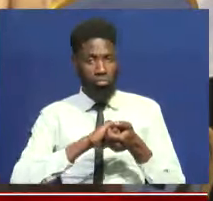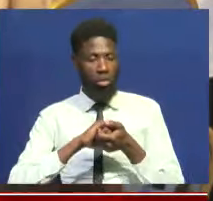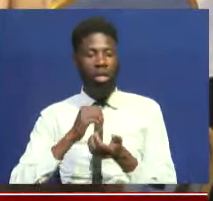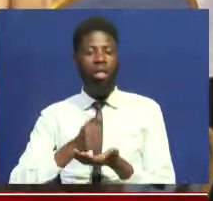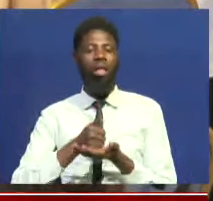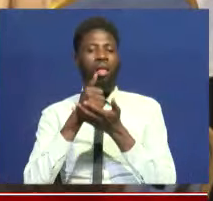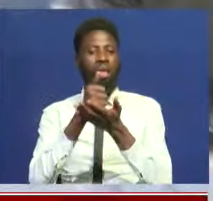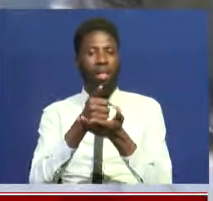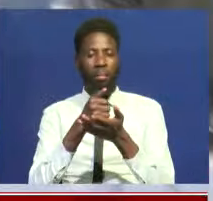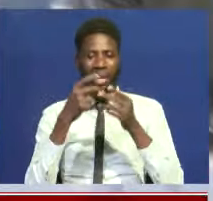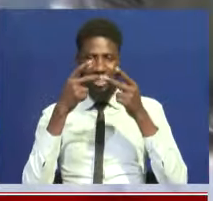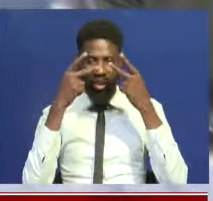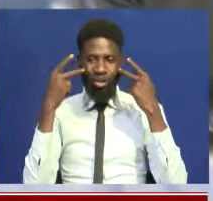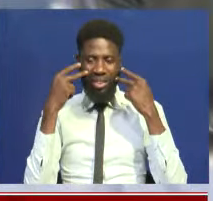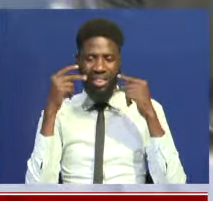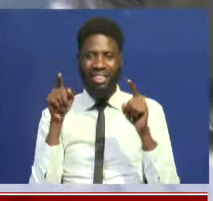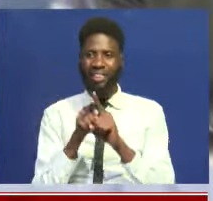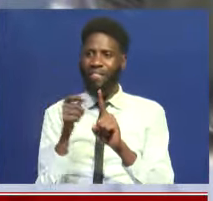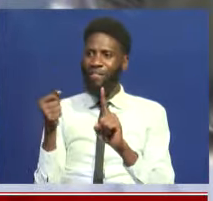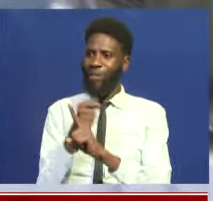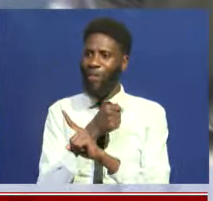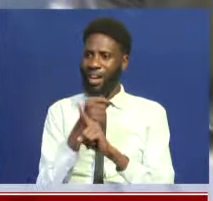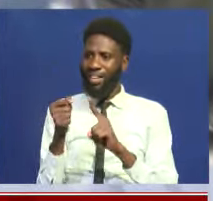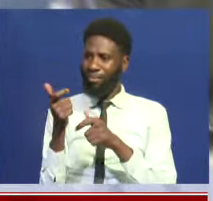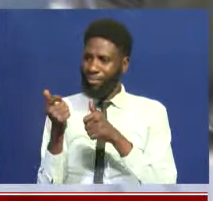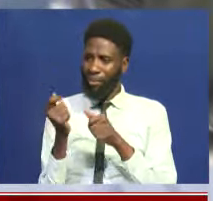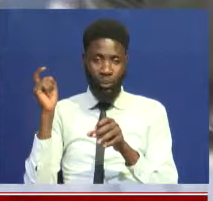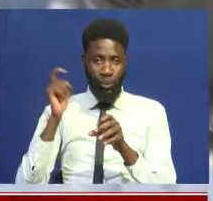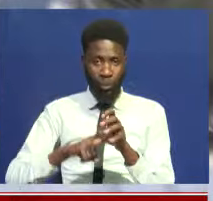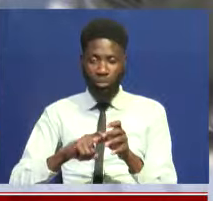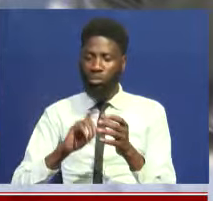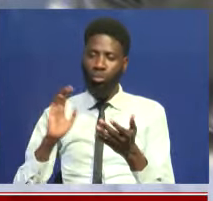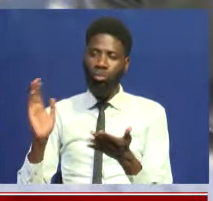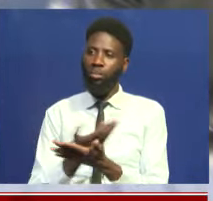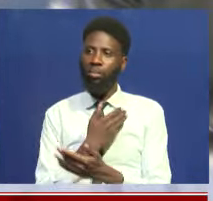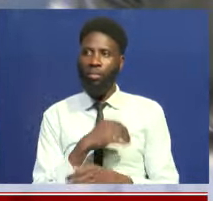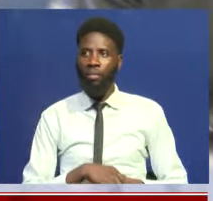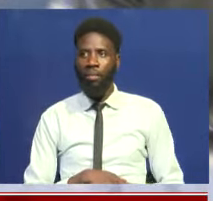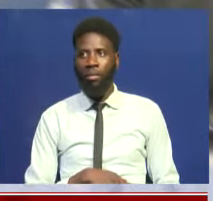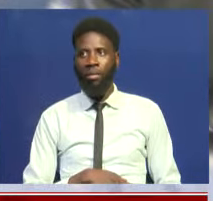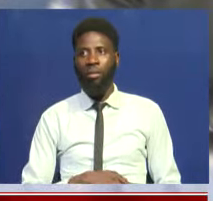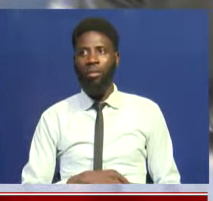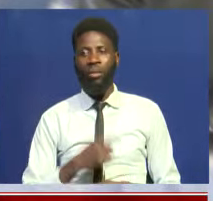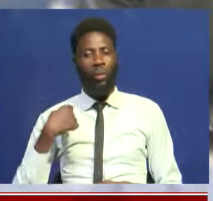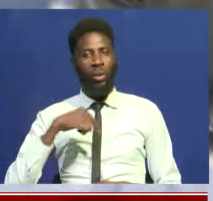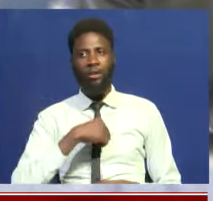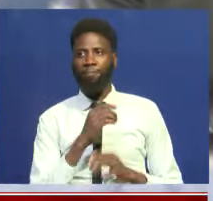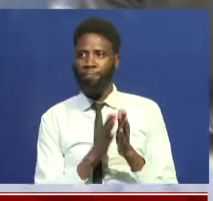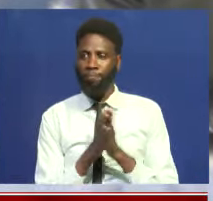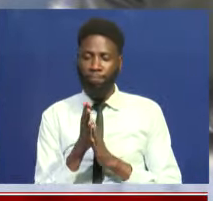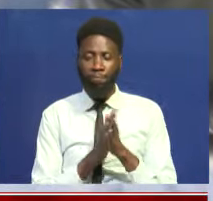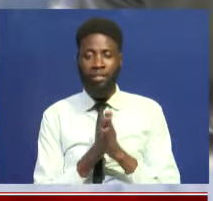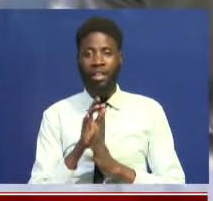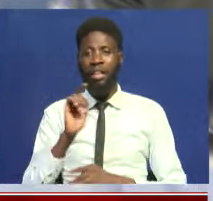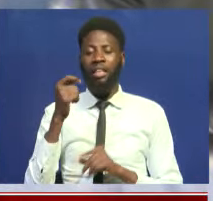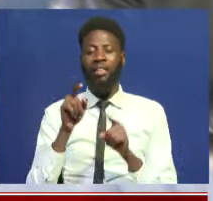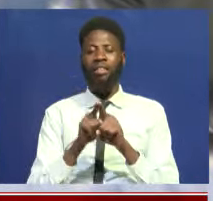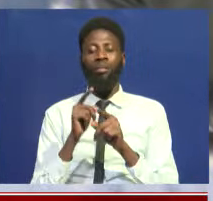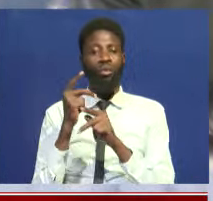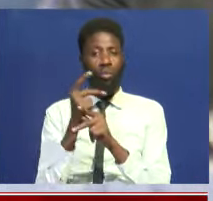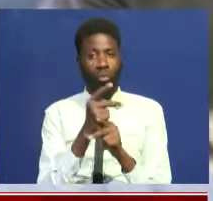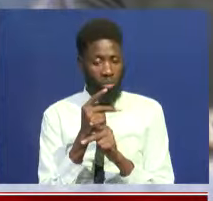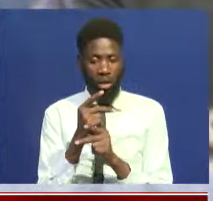violent extremism. And we look to Kenya and Kuwait, to which we will come soon, to renew the GCTF efforts within the